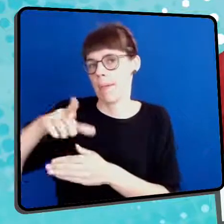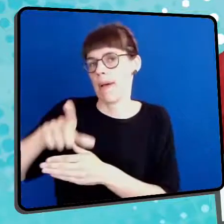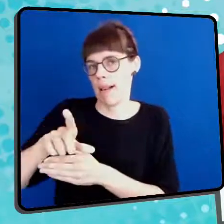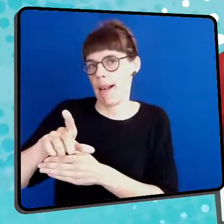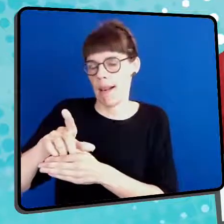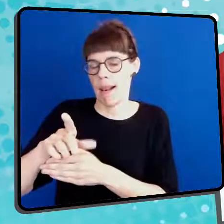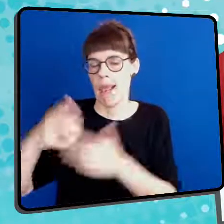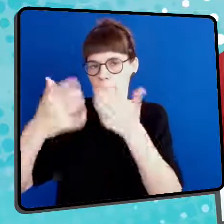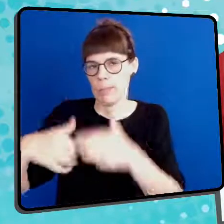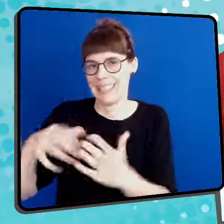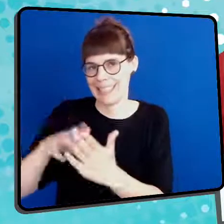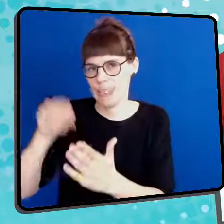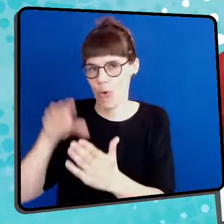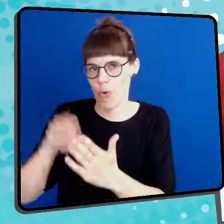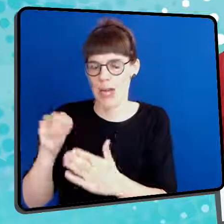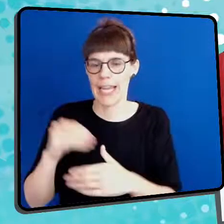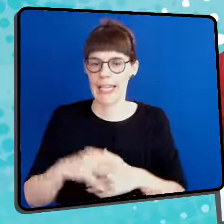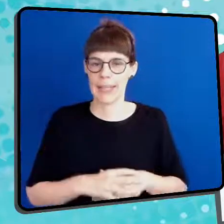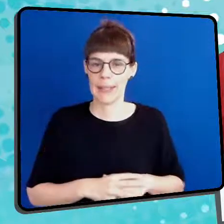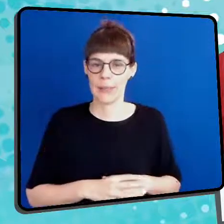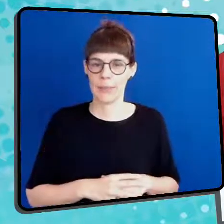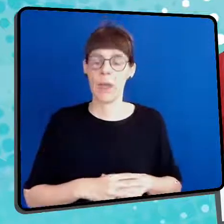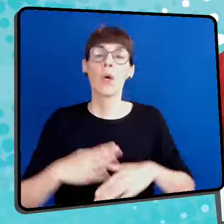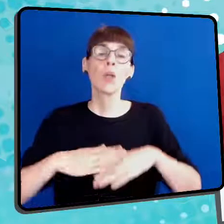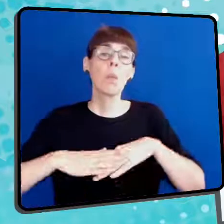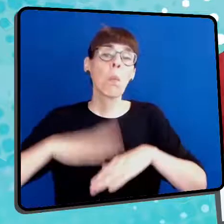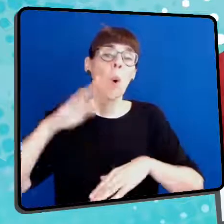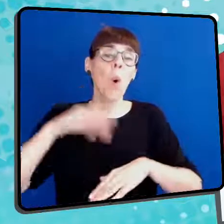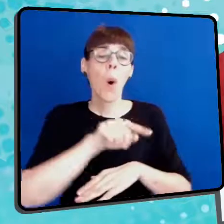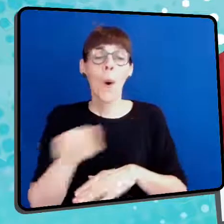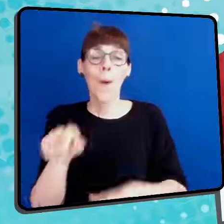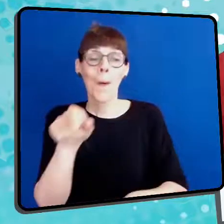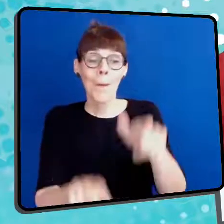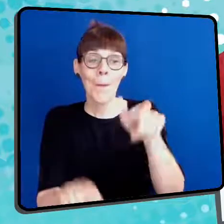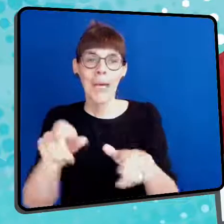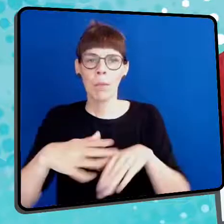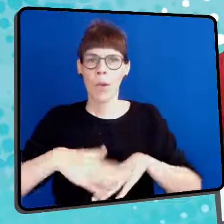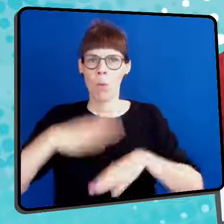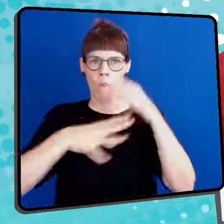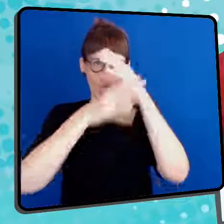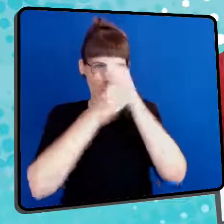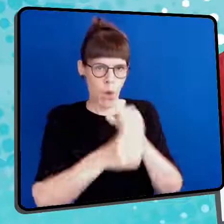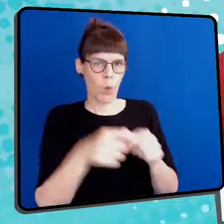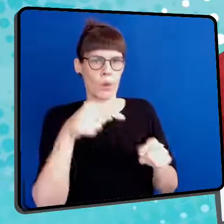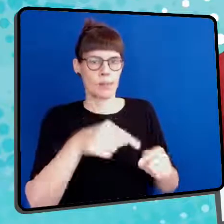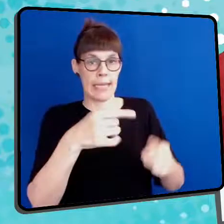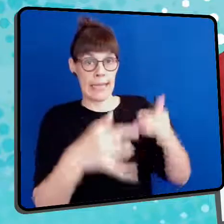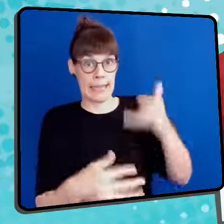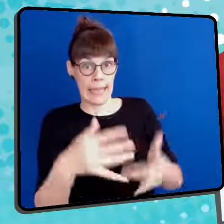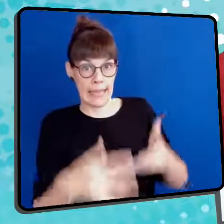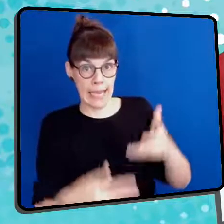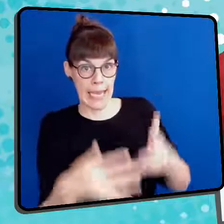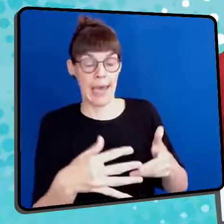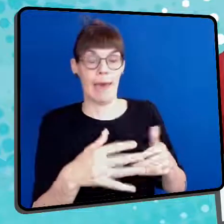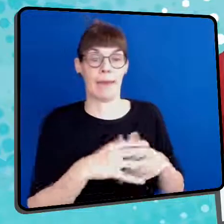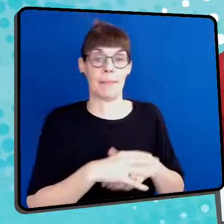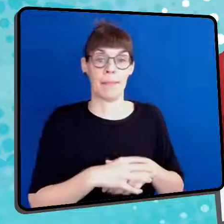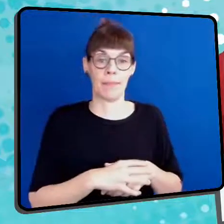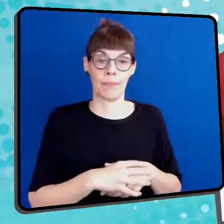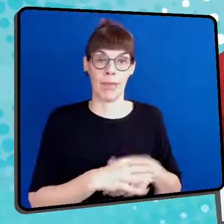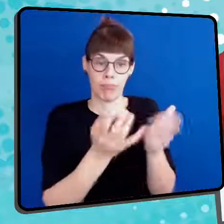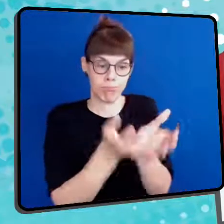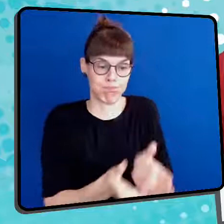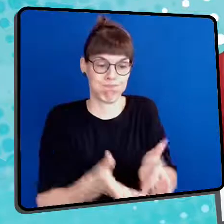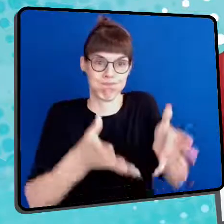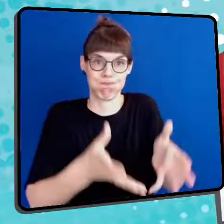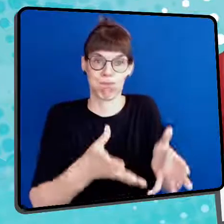most of the clients only focusing on their data. They want to make sure that their data is